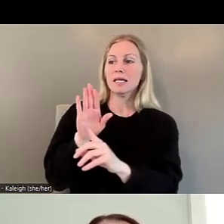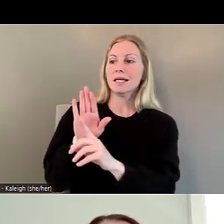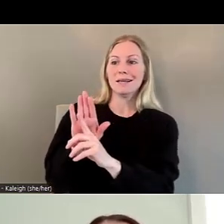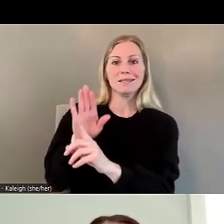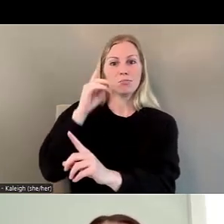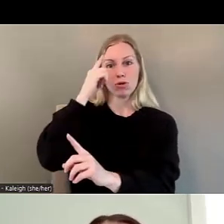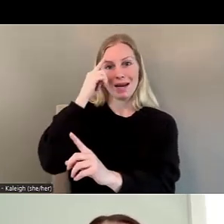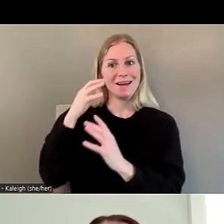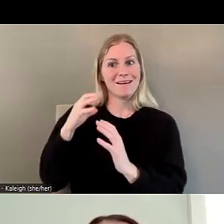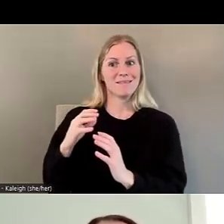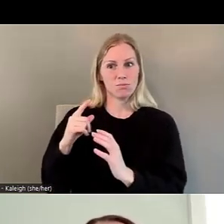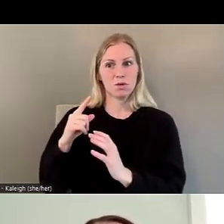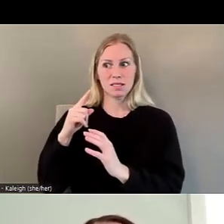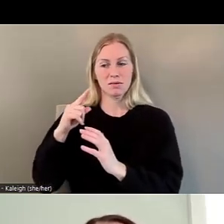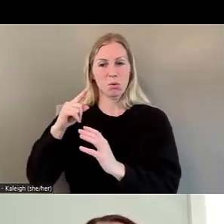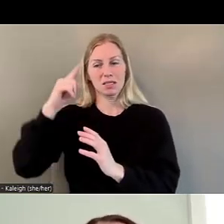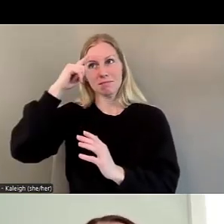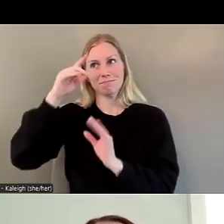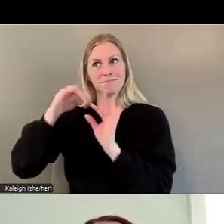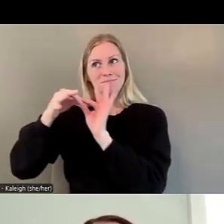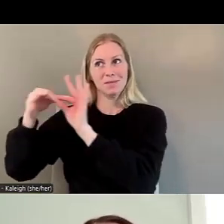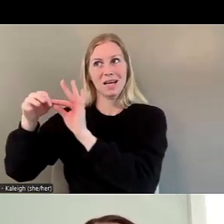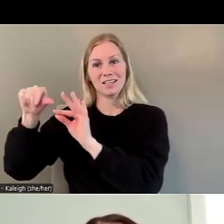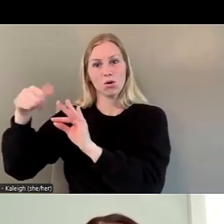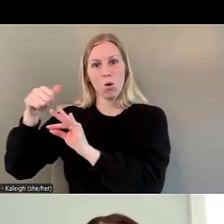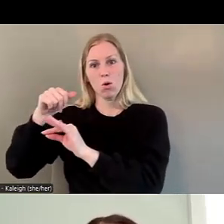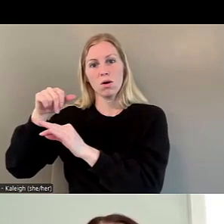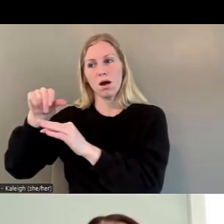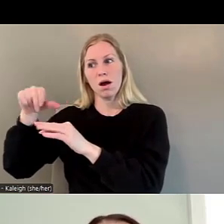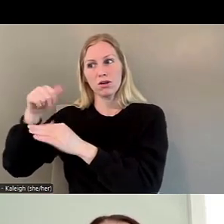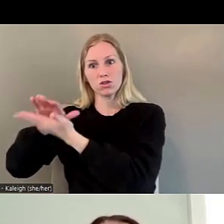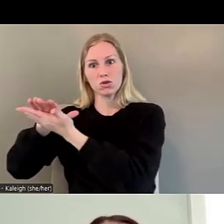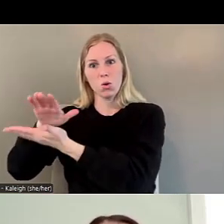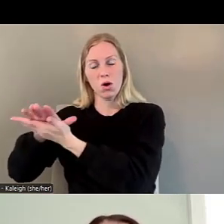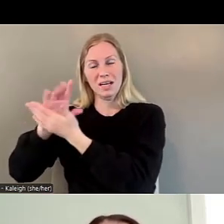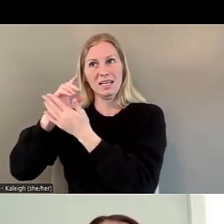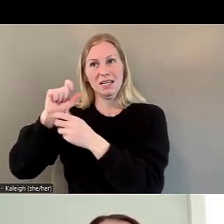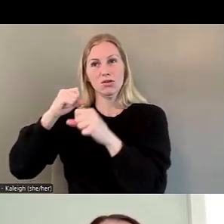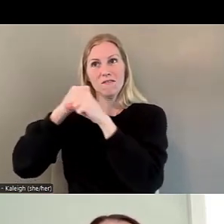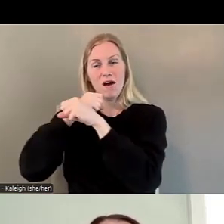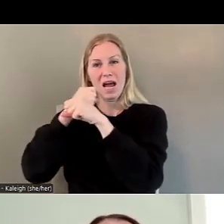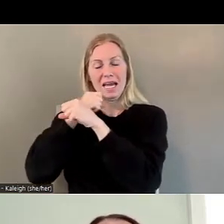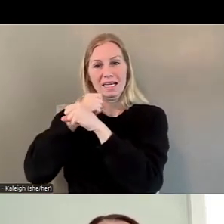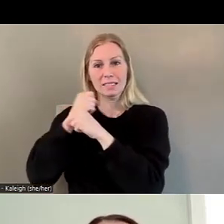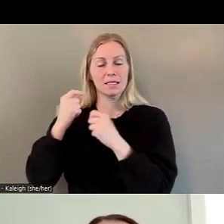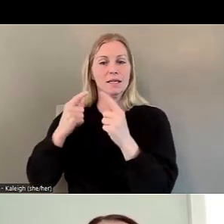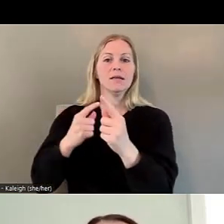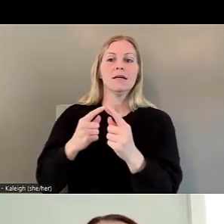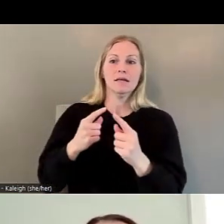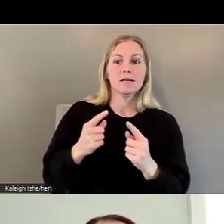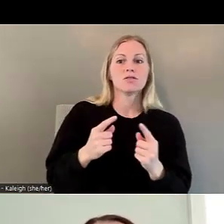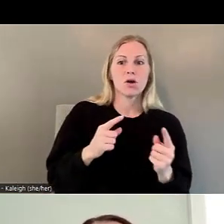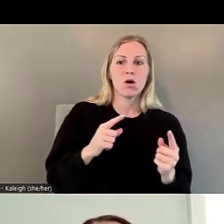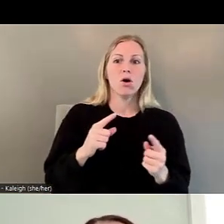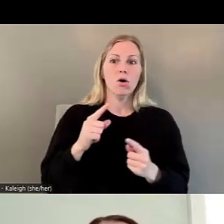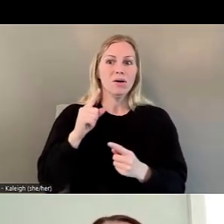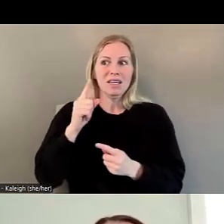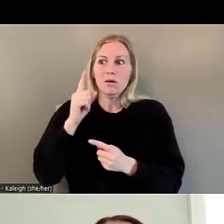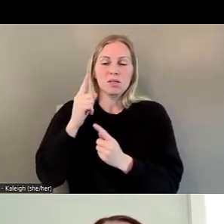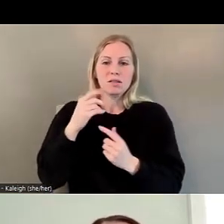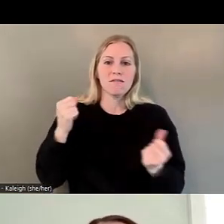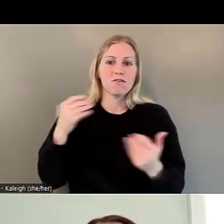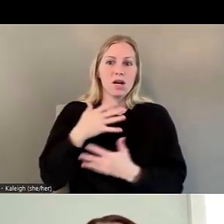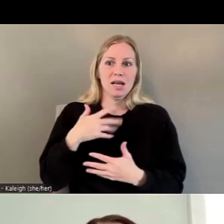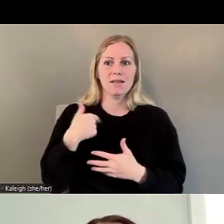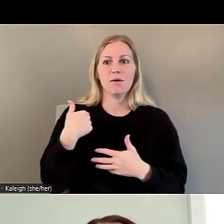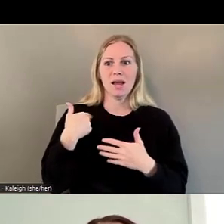fair came to his new school, Cole was afraid because he thought his old teachers would come to his new school and hurt him because they had once had a book fair at